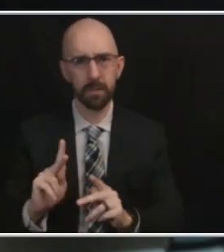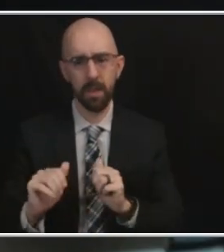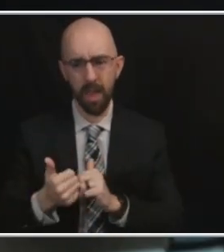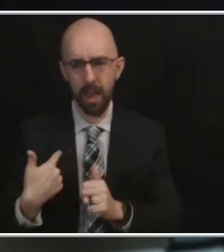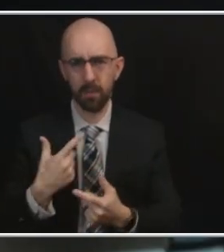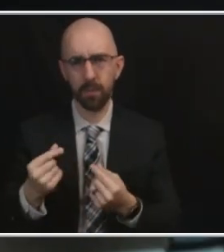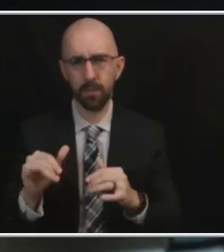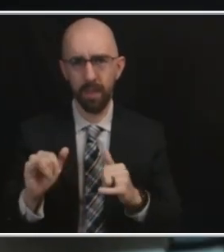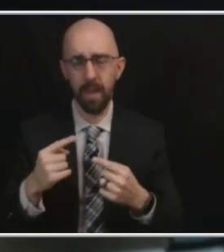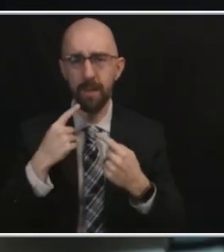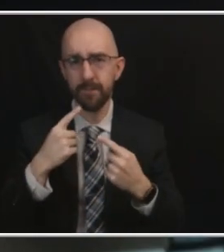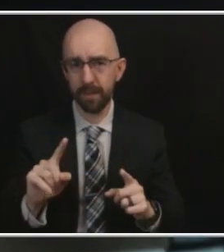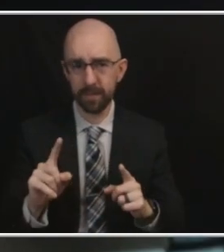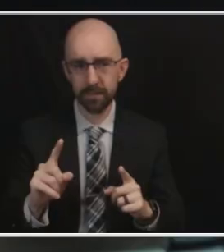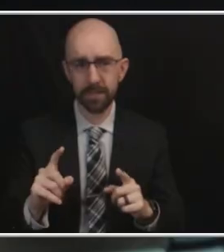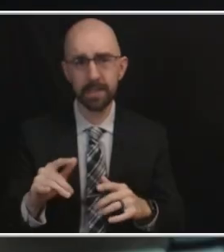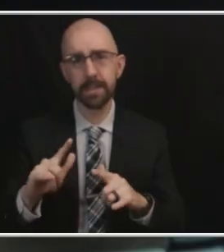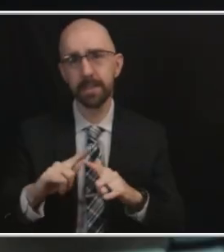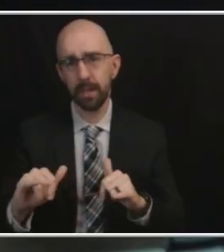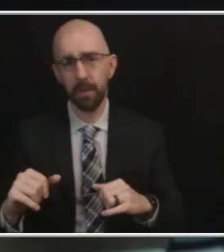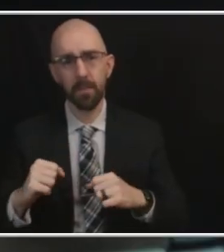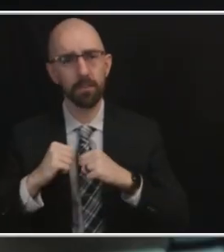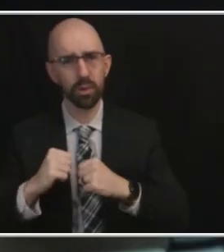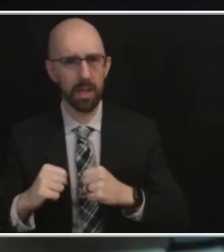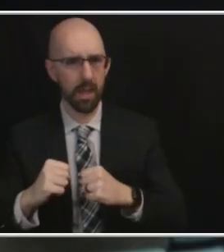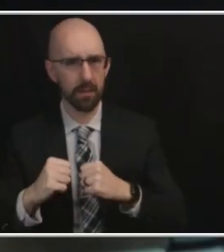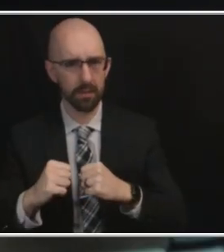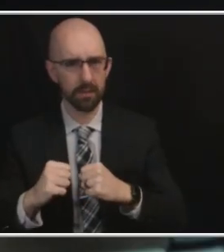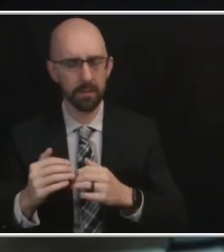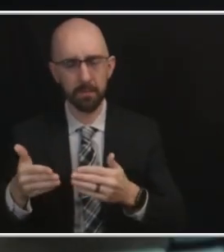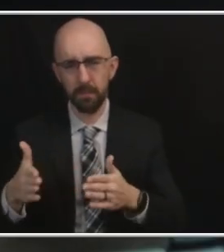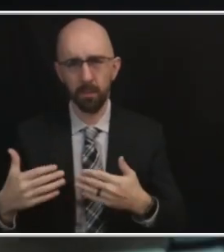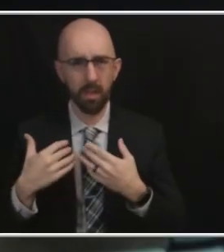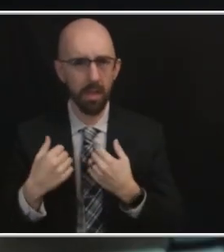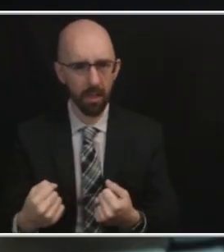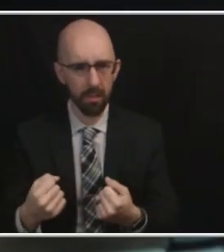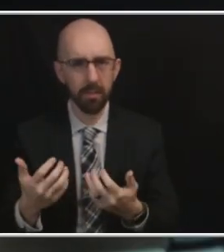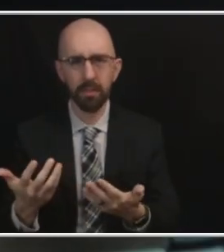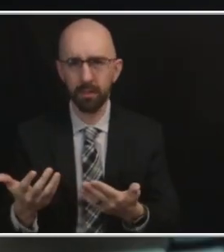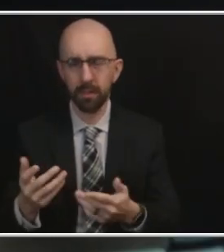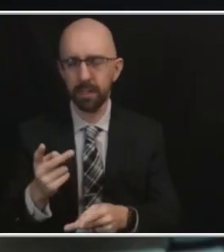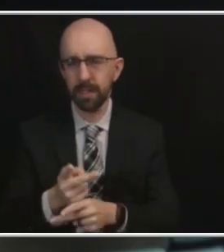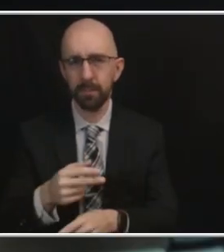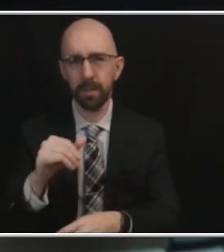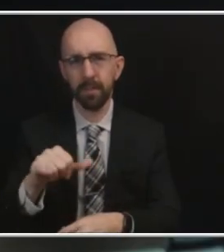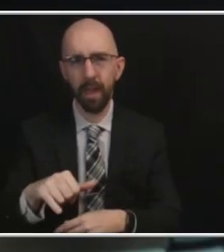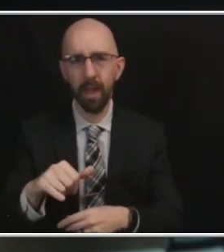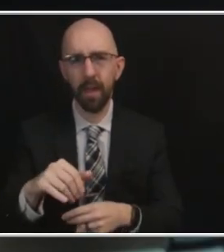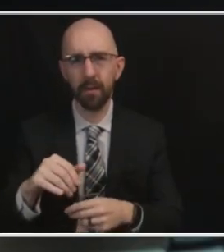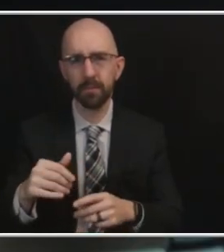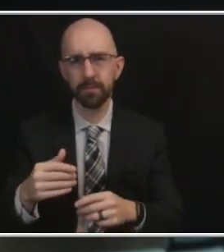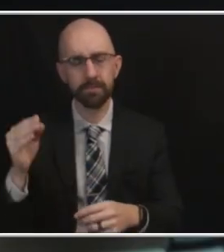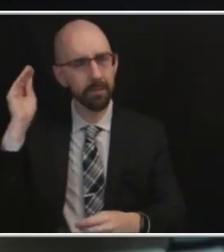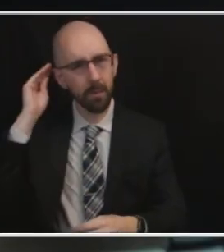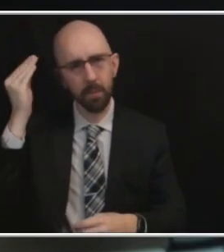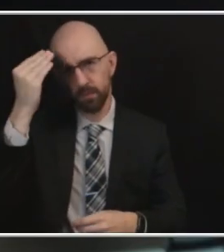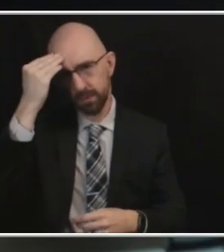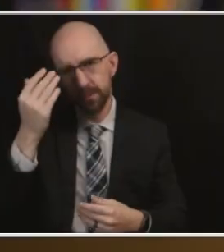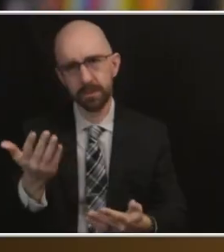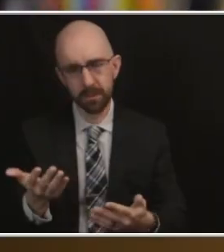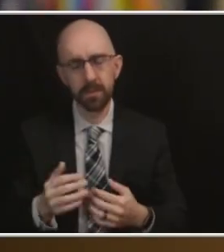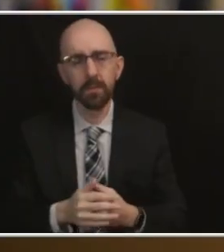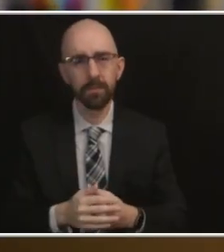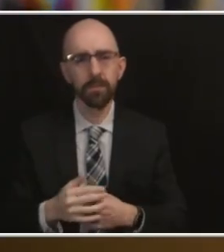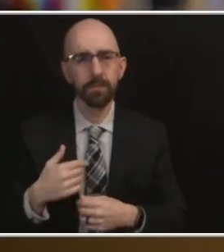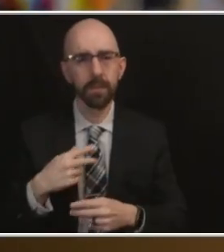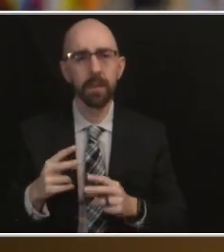effectively yet protect, public health and keeping that foremost in mind? So we've gotten very creative.